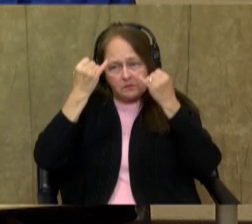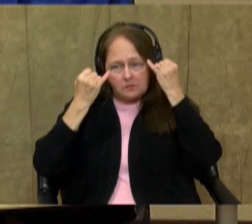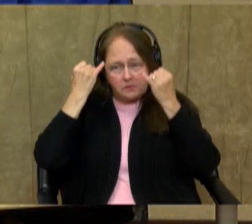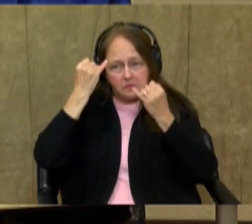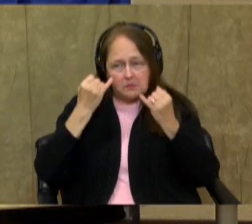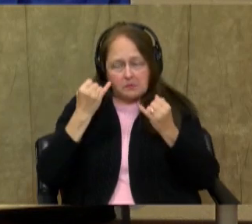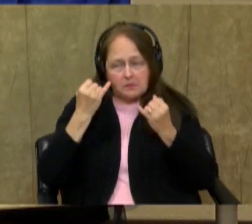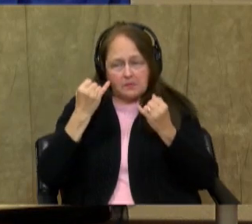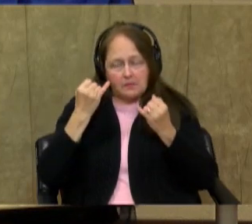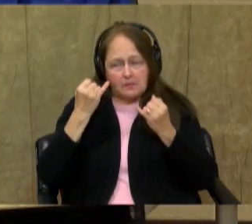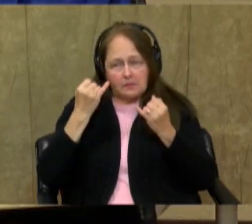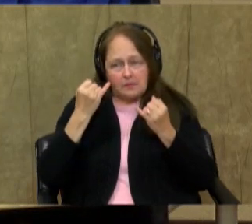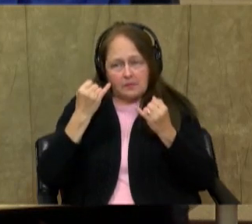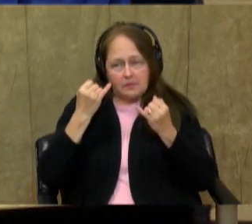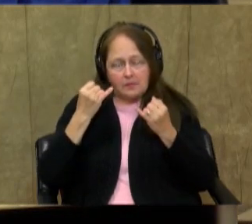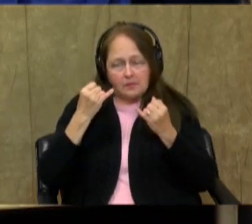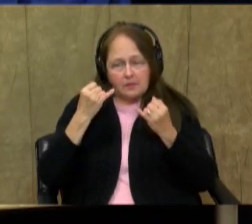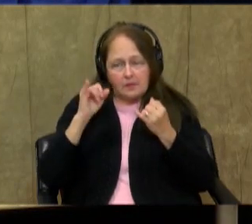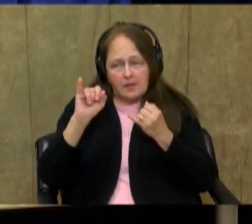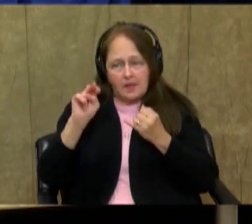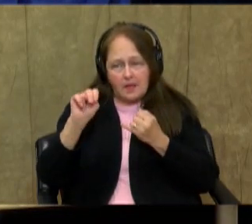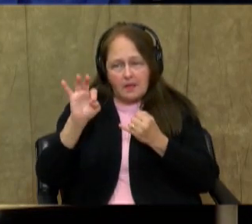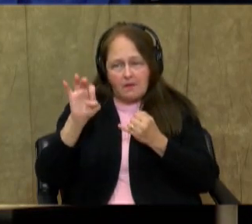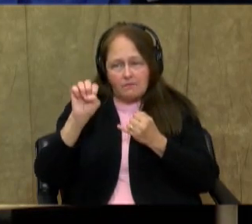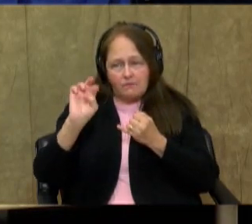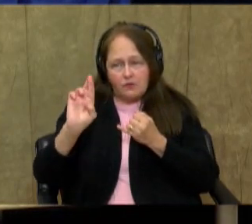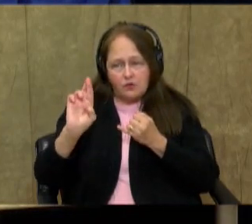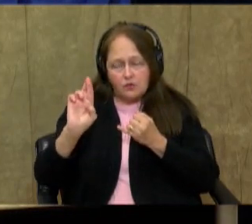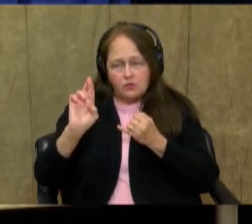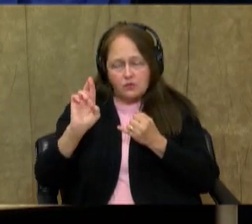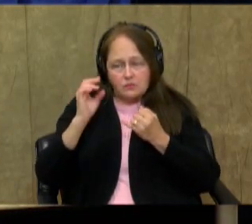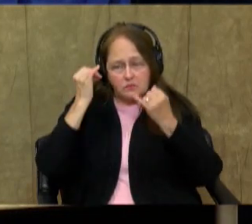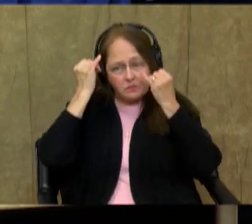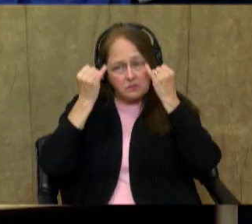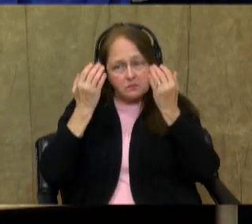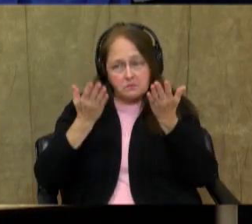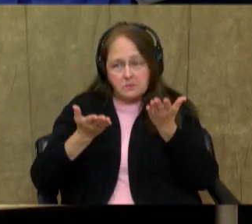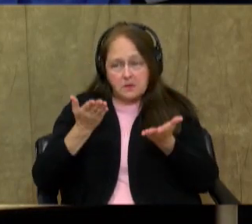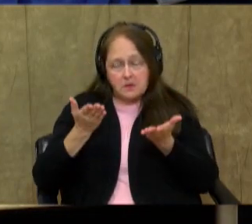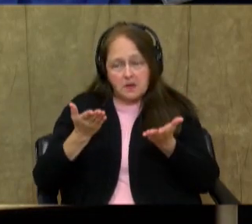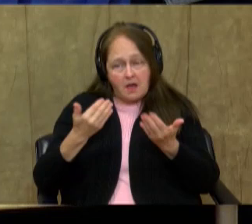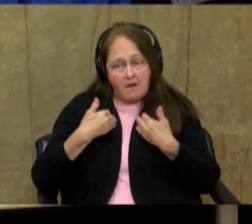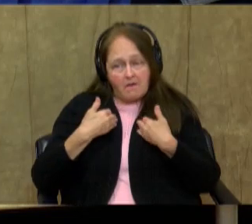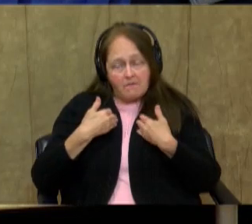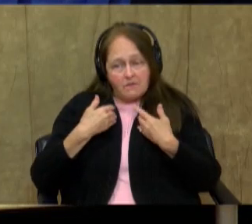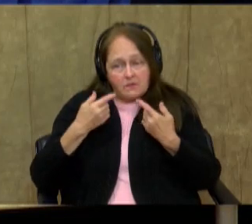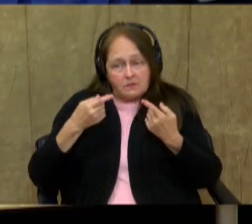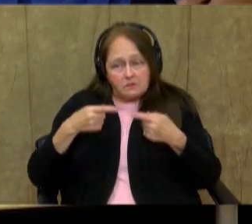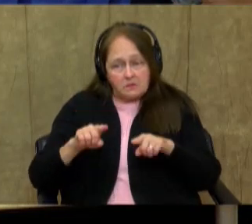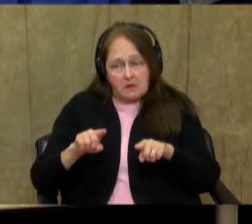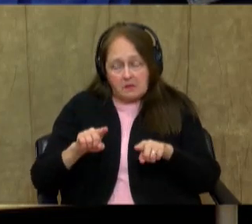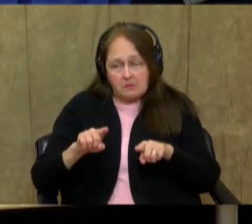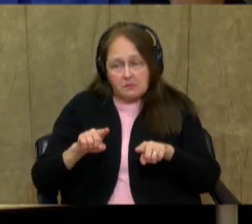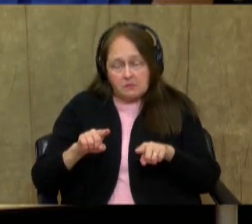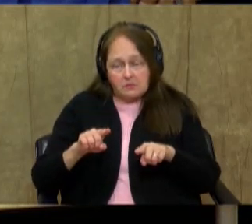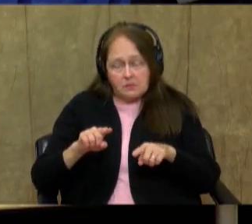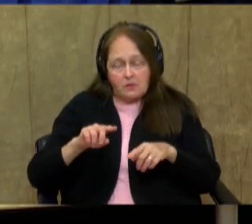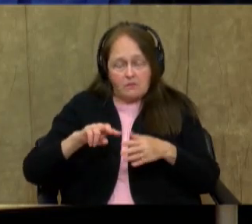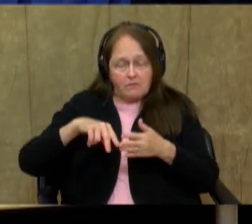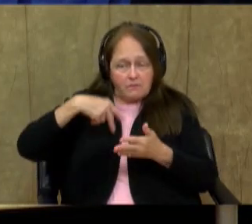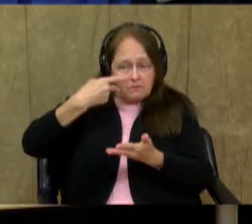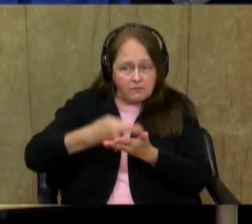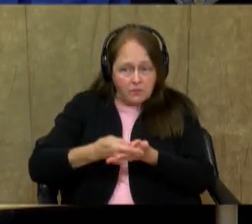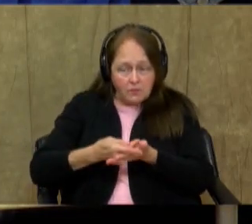infer, yes, I'm making an inference. I can infer that maybe he had an accident in the water. Maybe he fell